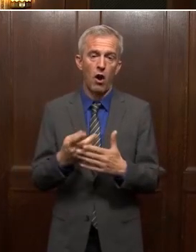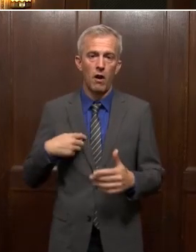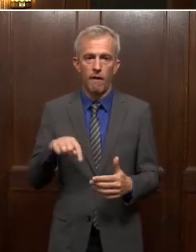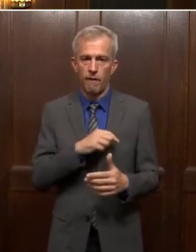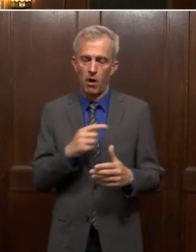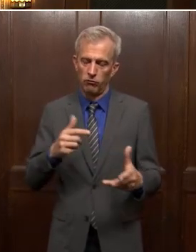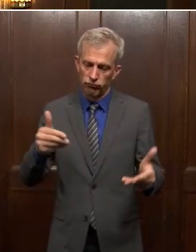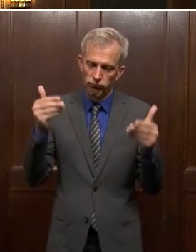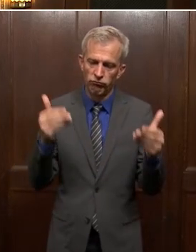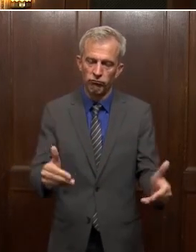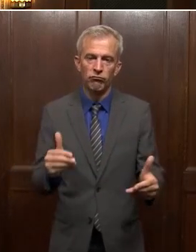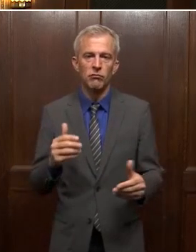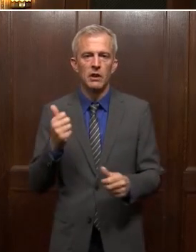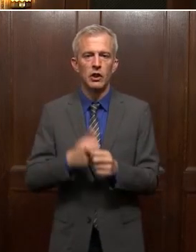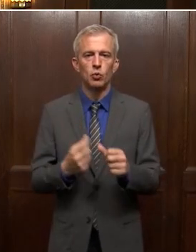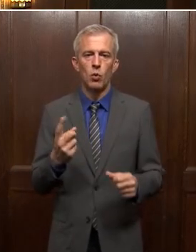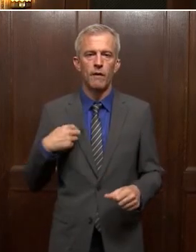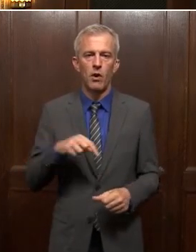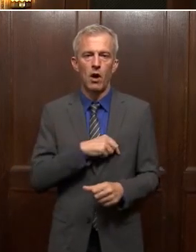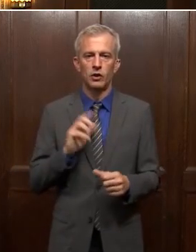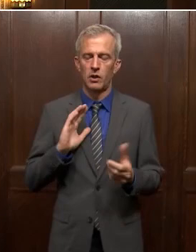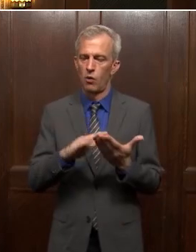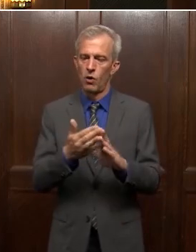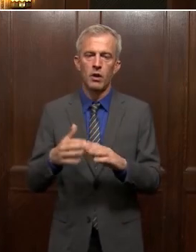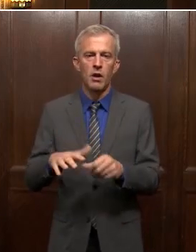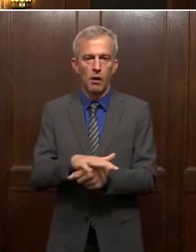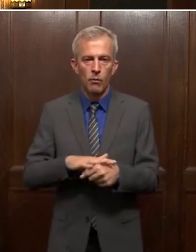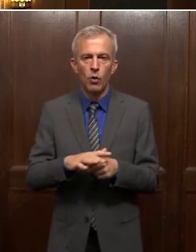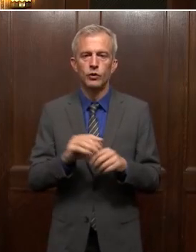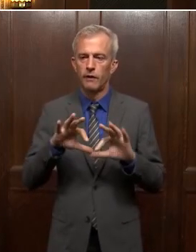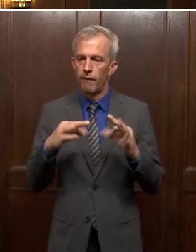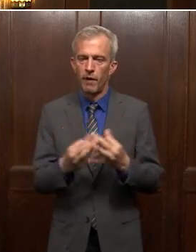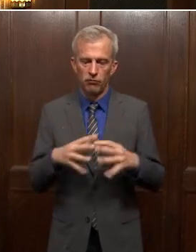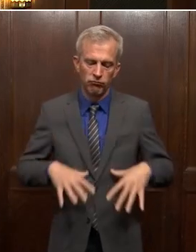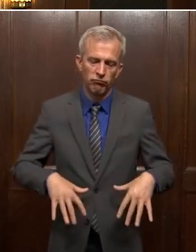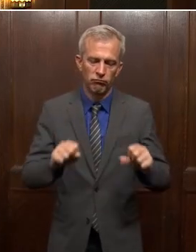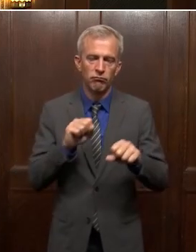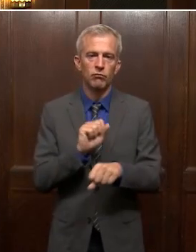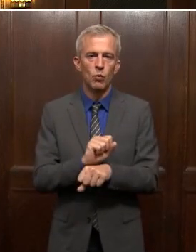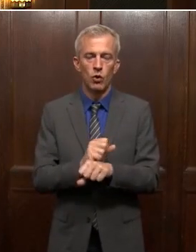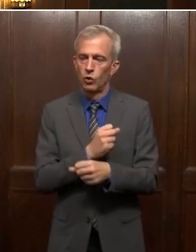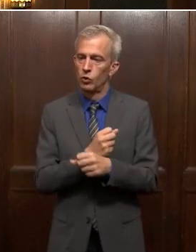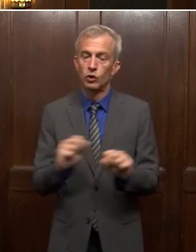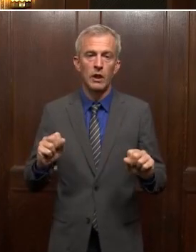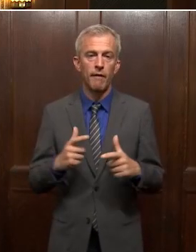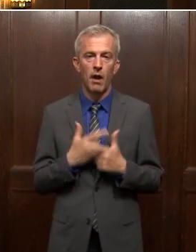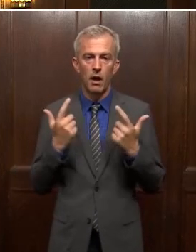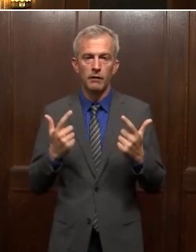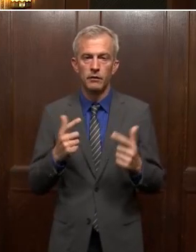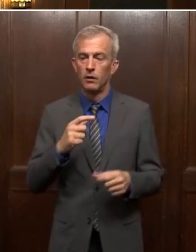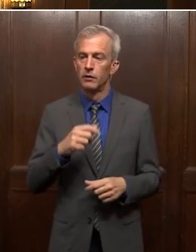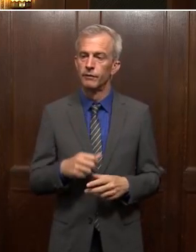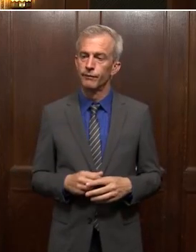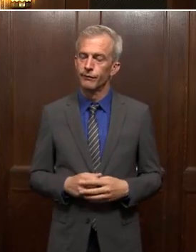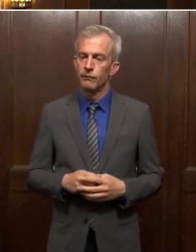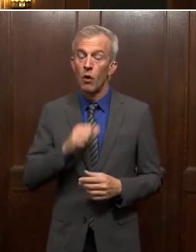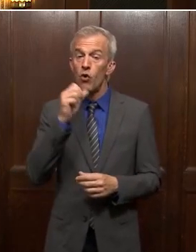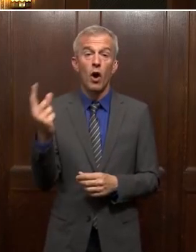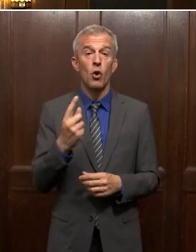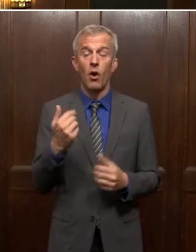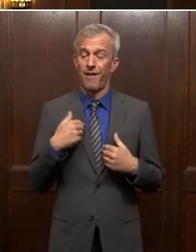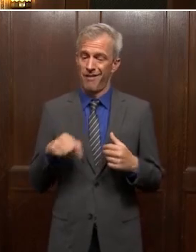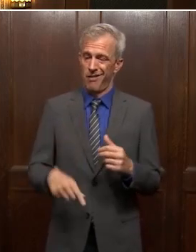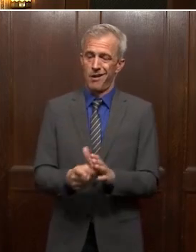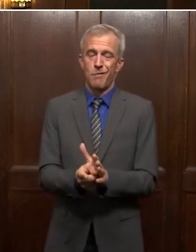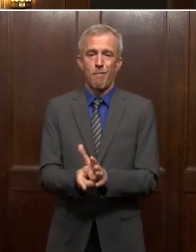our neighborhoods and our families and our communities are undertaking to save lives, to not only have this moment